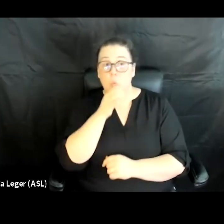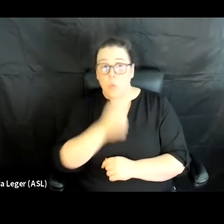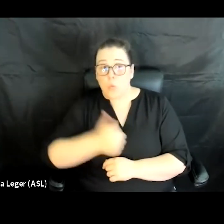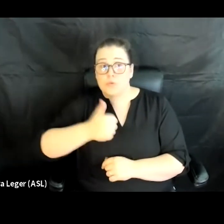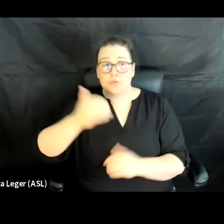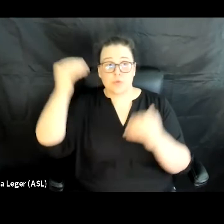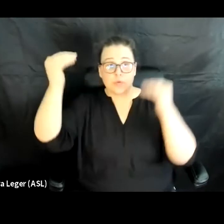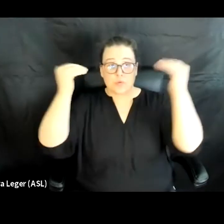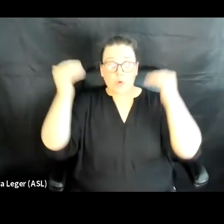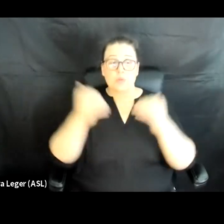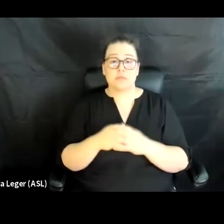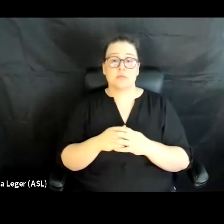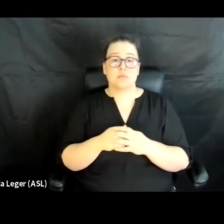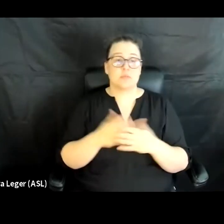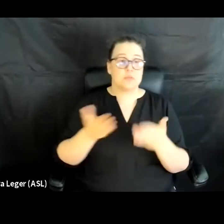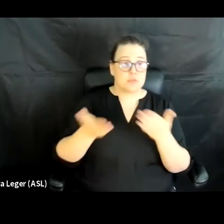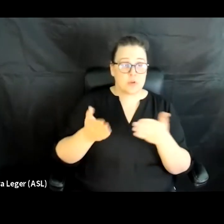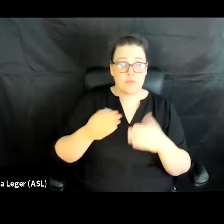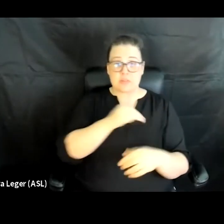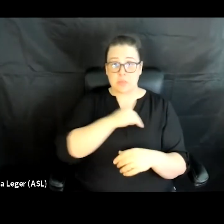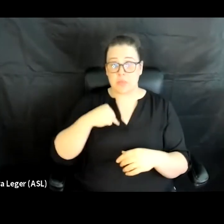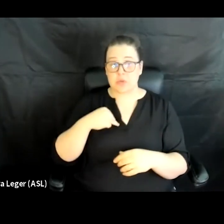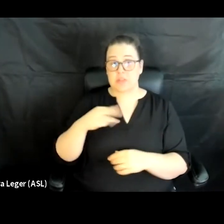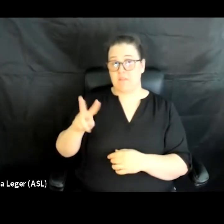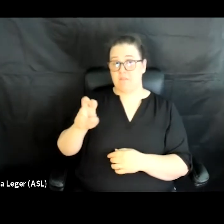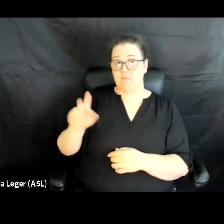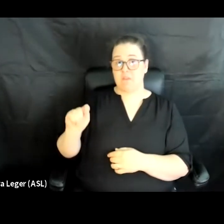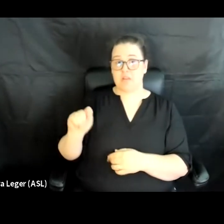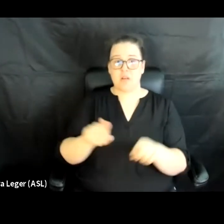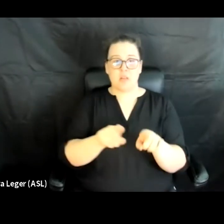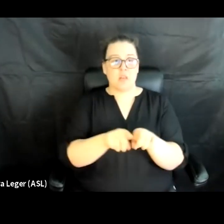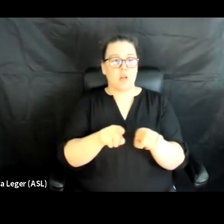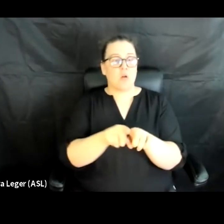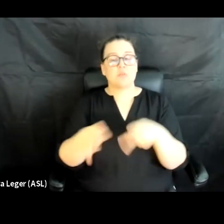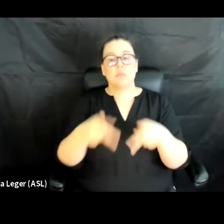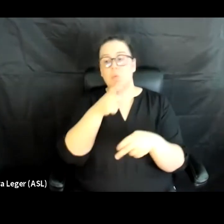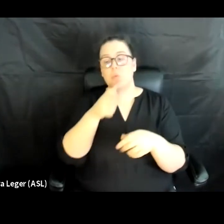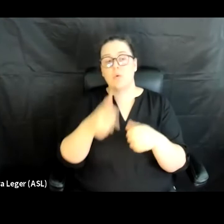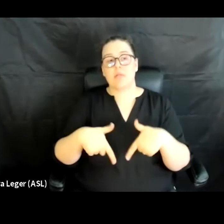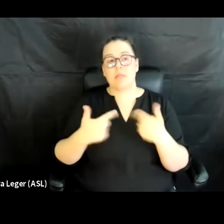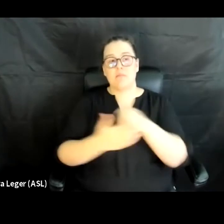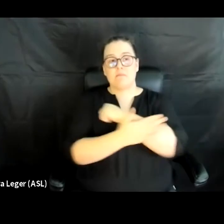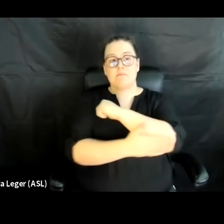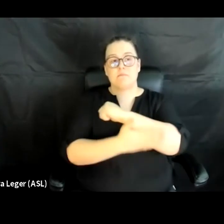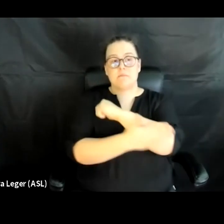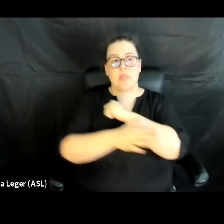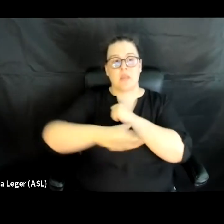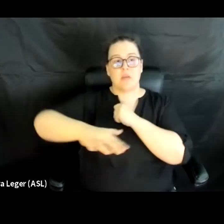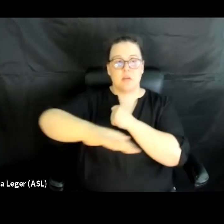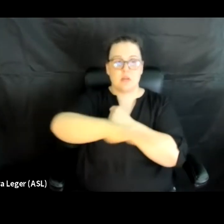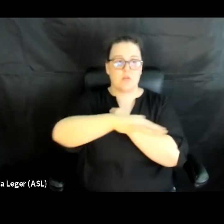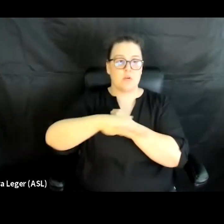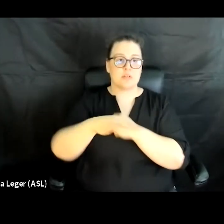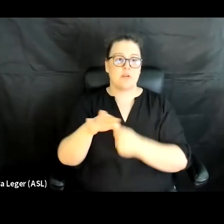members and our veterans, and also folks living in rural areas who find it incredibly difficult